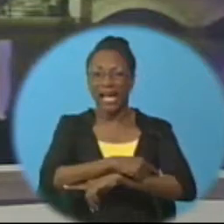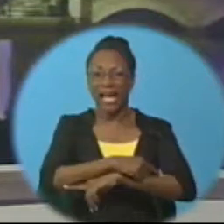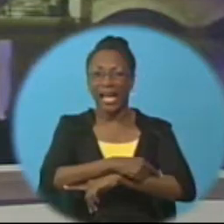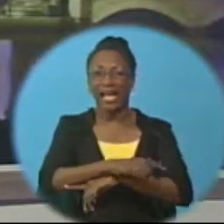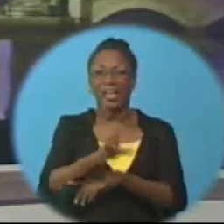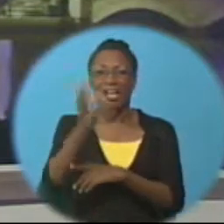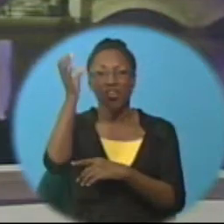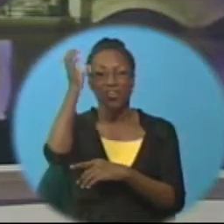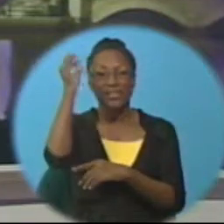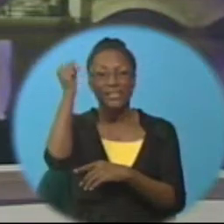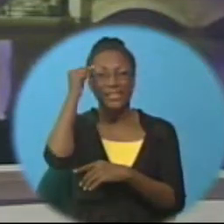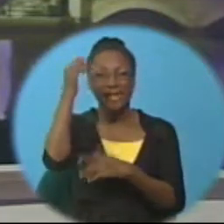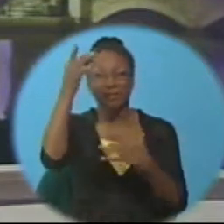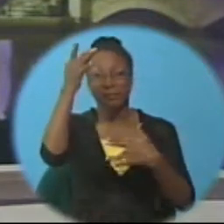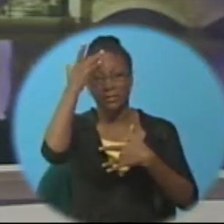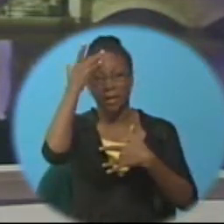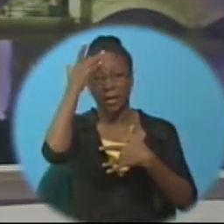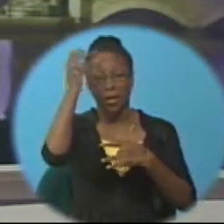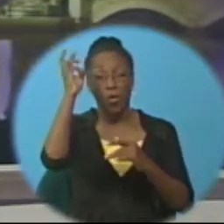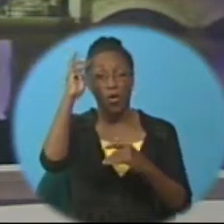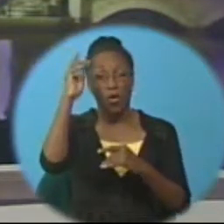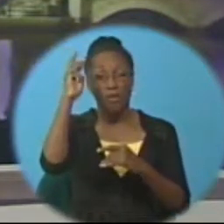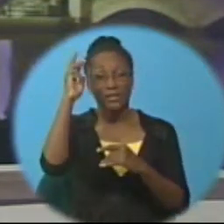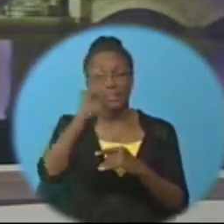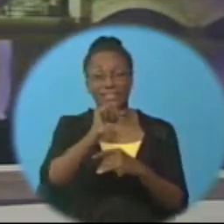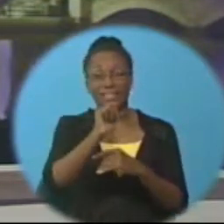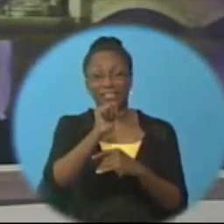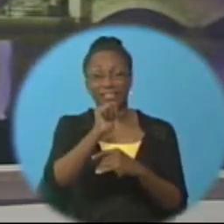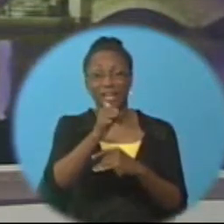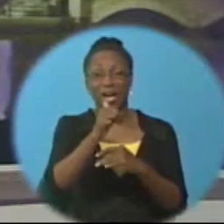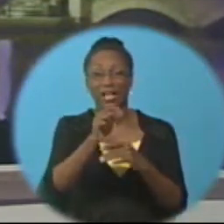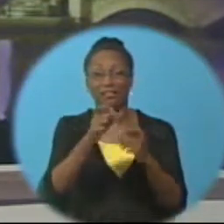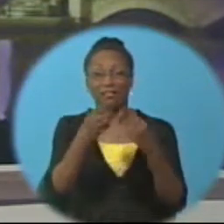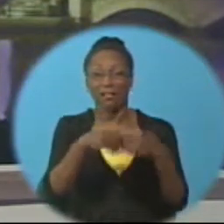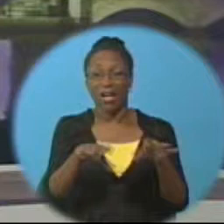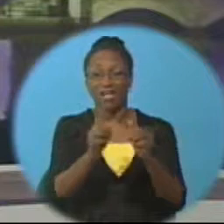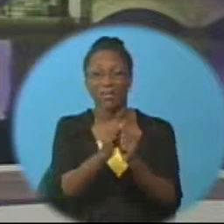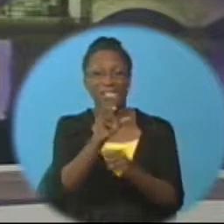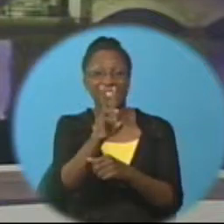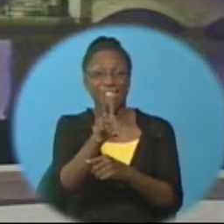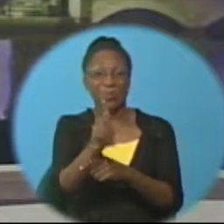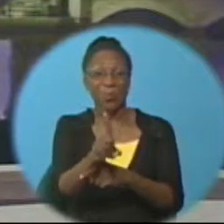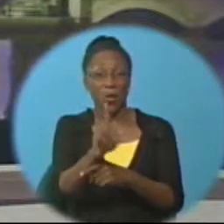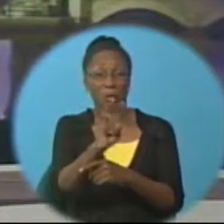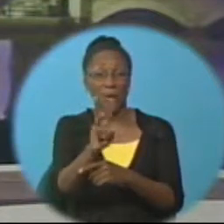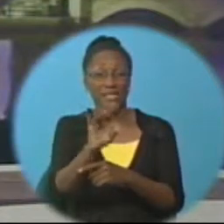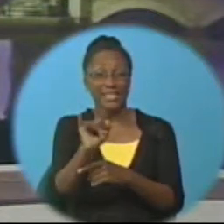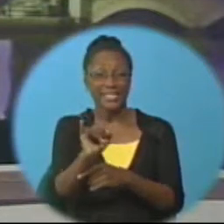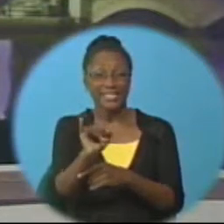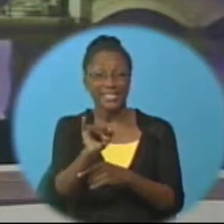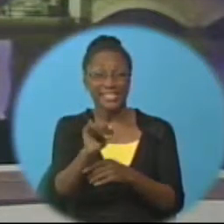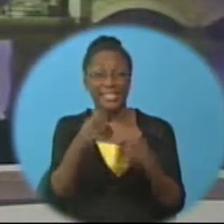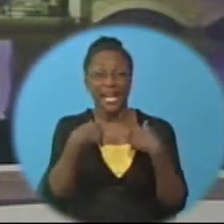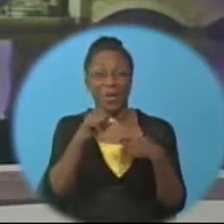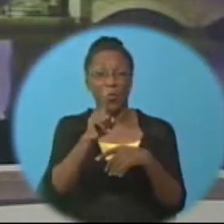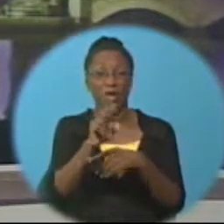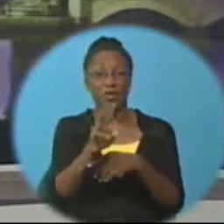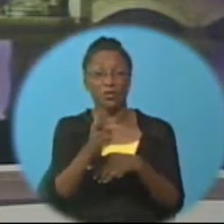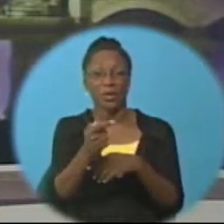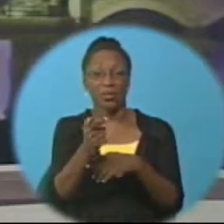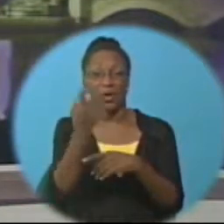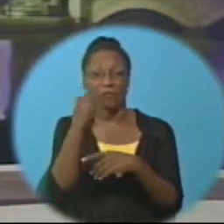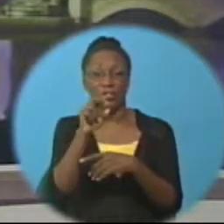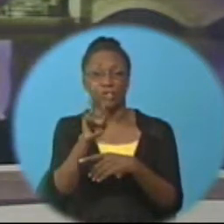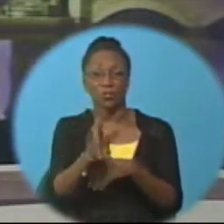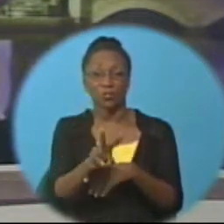out with injury, Walton was unbeaten on 61 as West Indies reached 121 for 2 in their second innings before